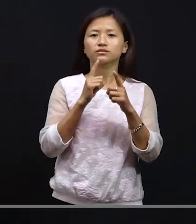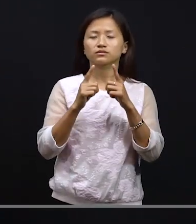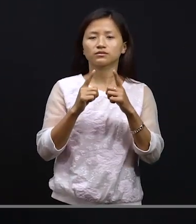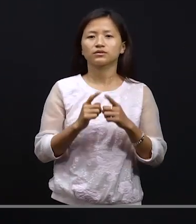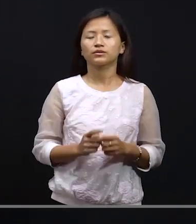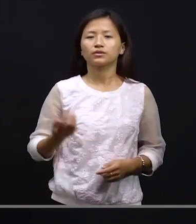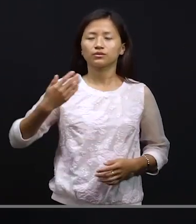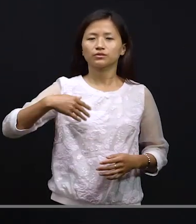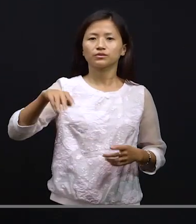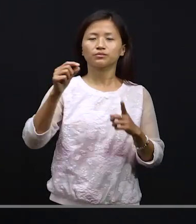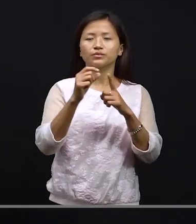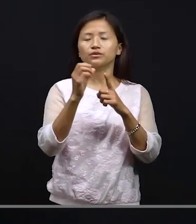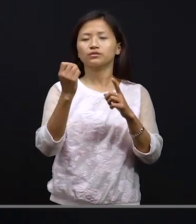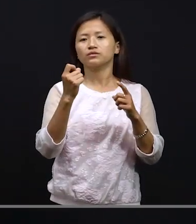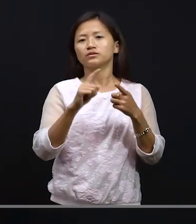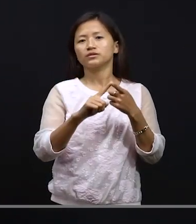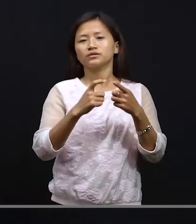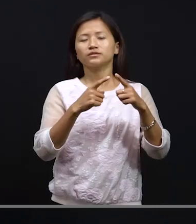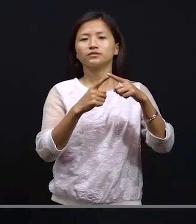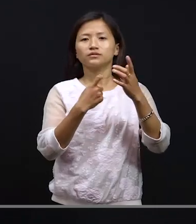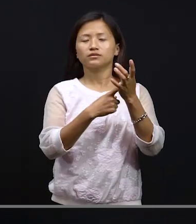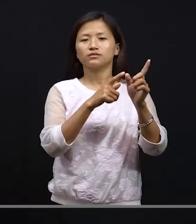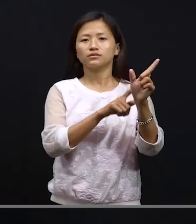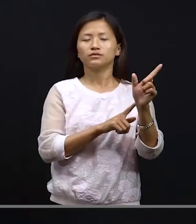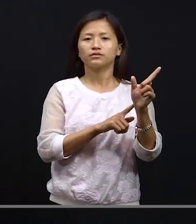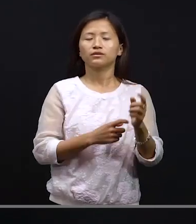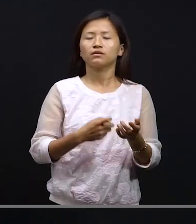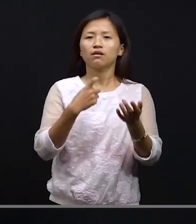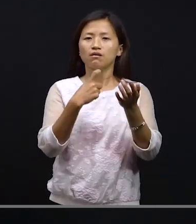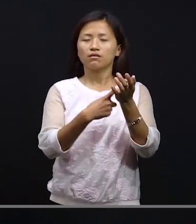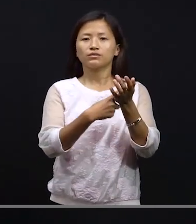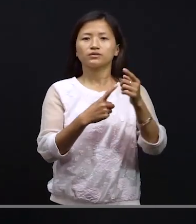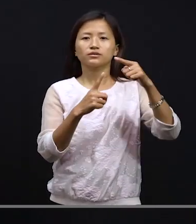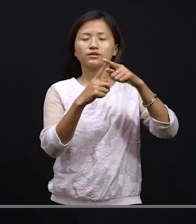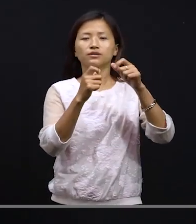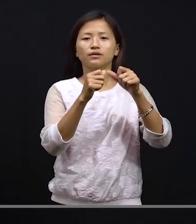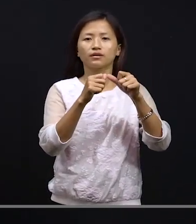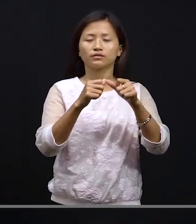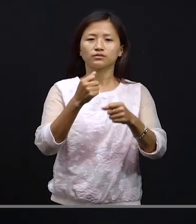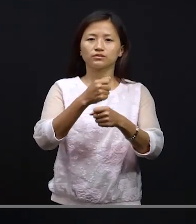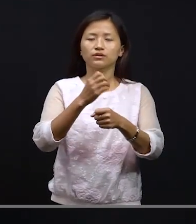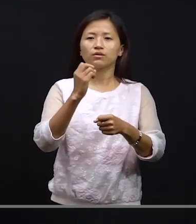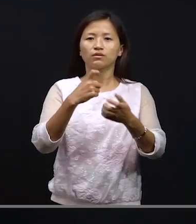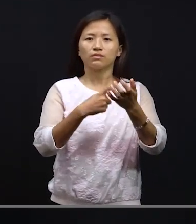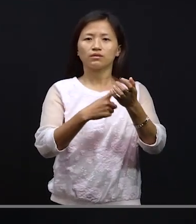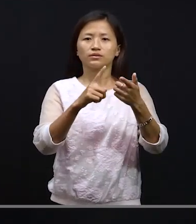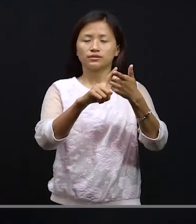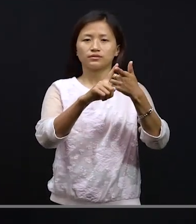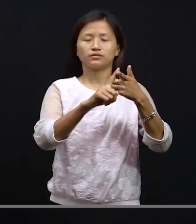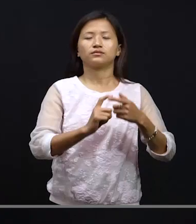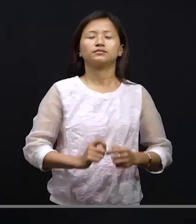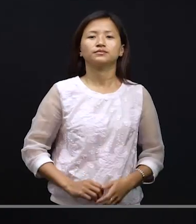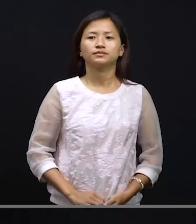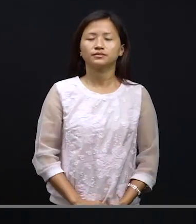a poetry that is The Last Bargain written by Rabindranath Tagore. I repeat, The Last Bargain written